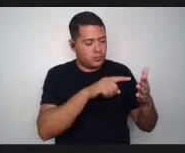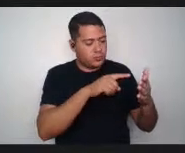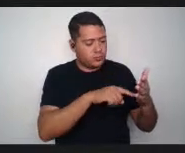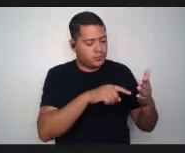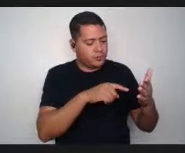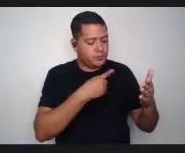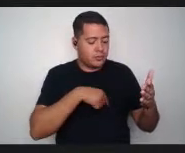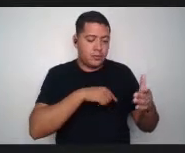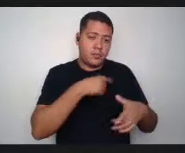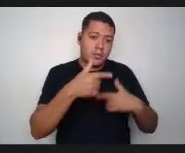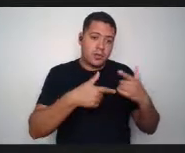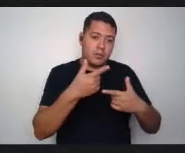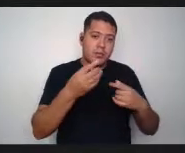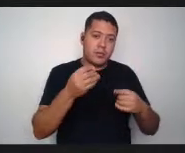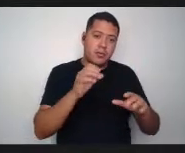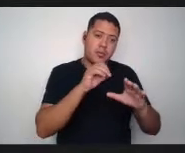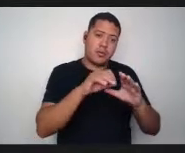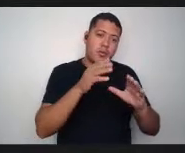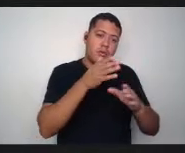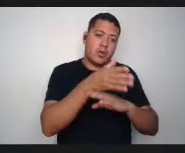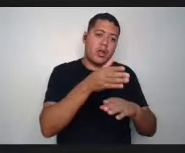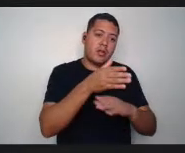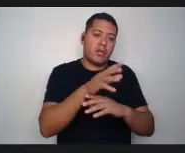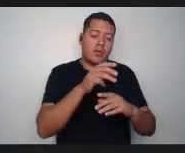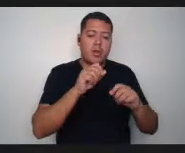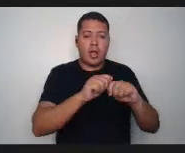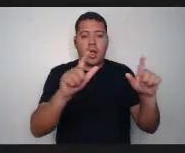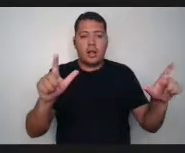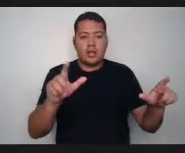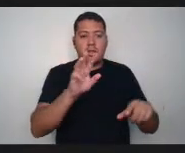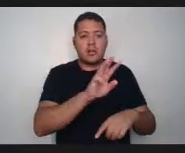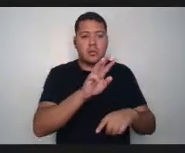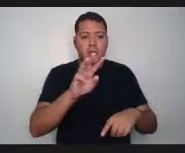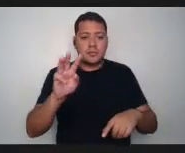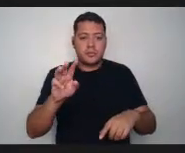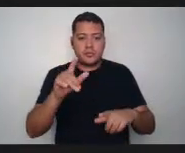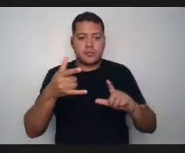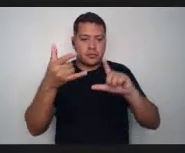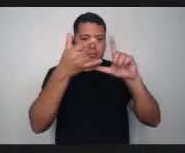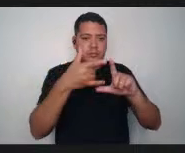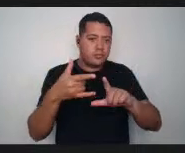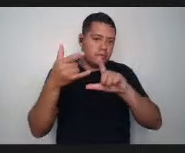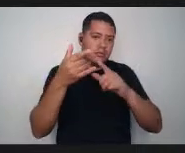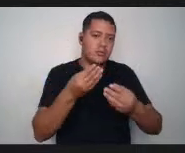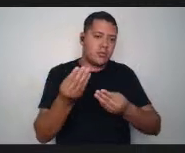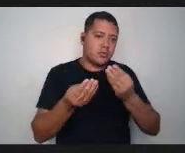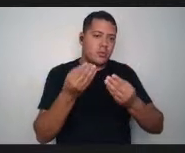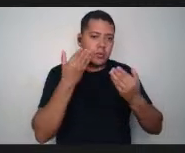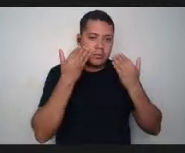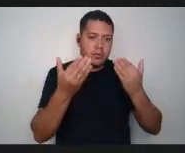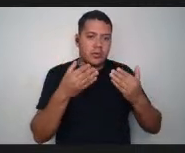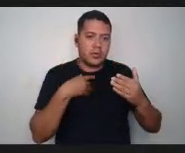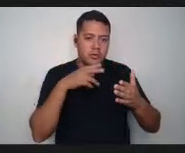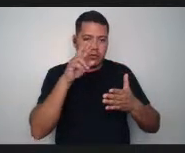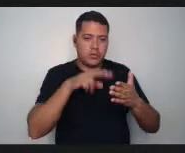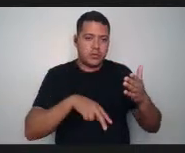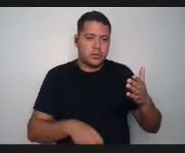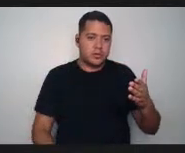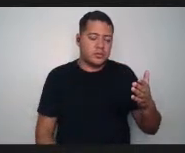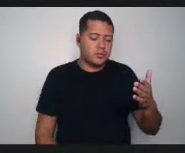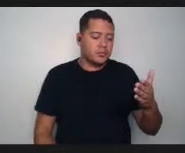we're working a lot by looking at the website of platforms to see how they present